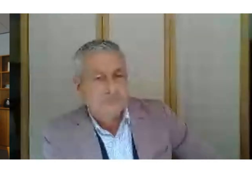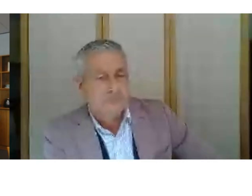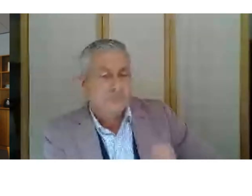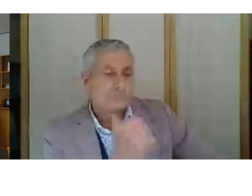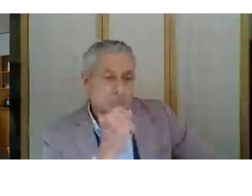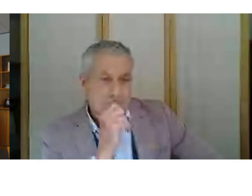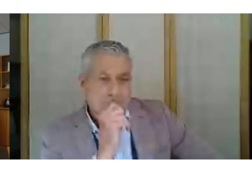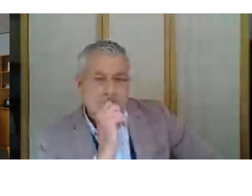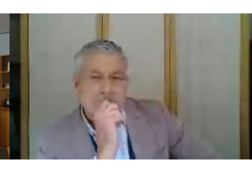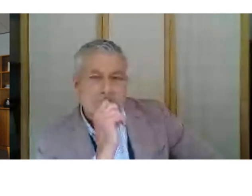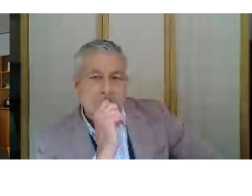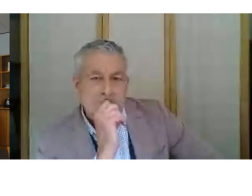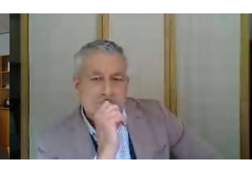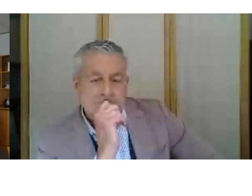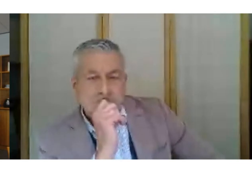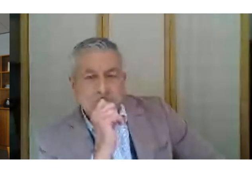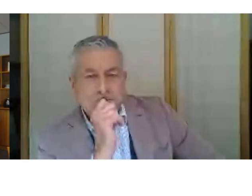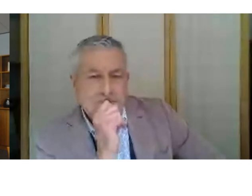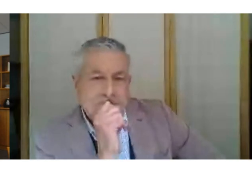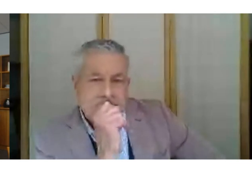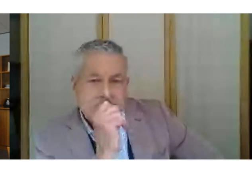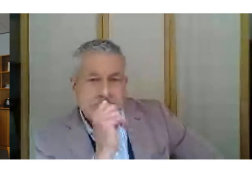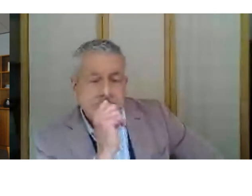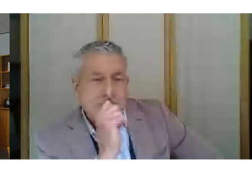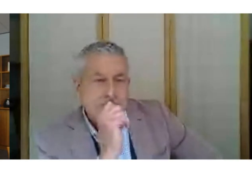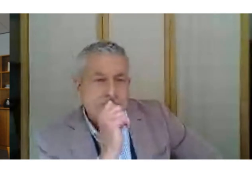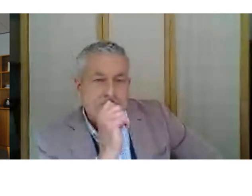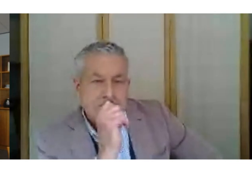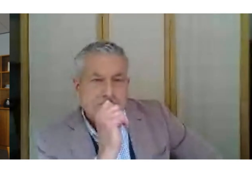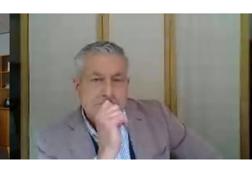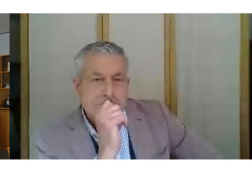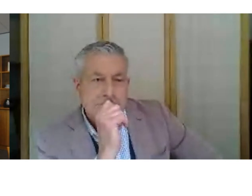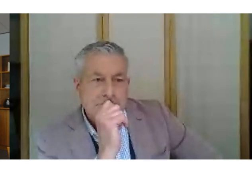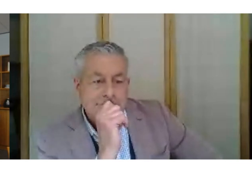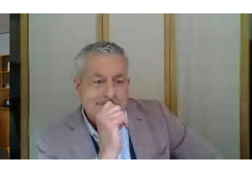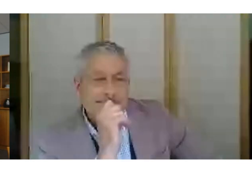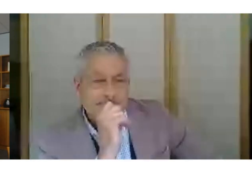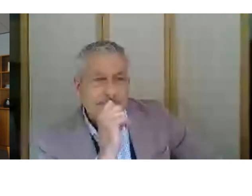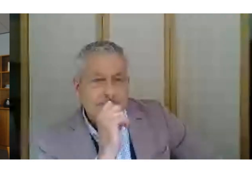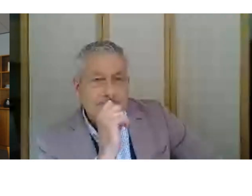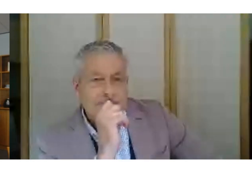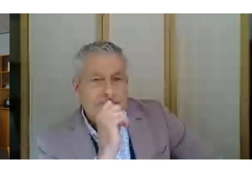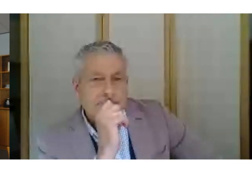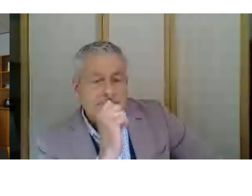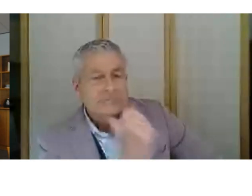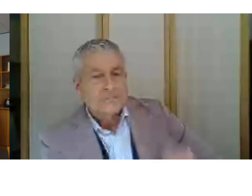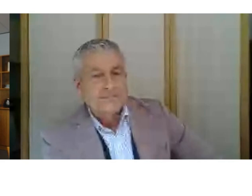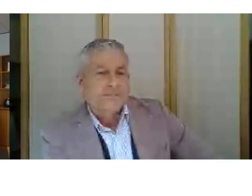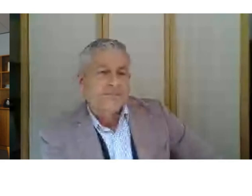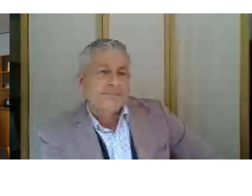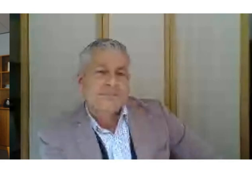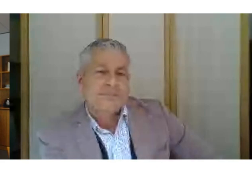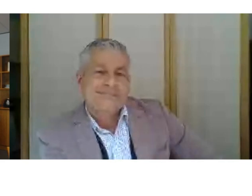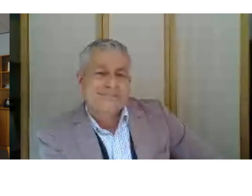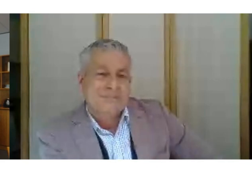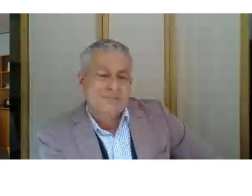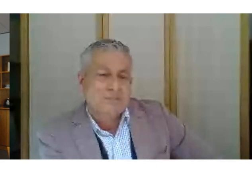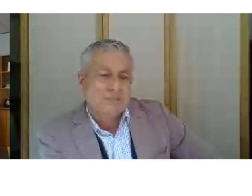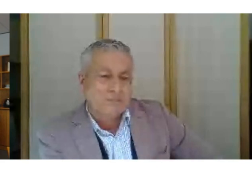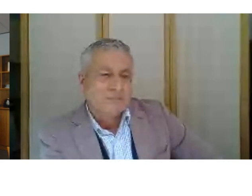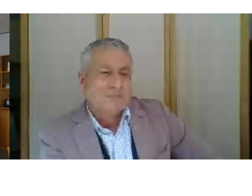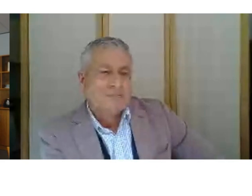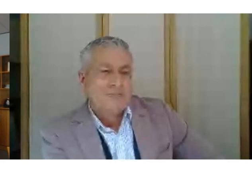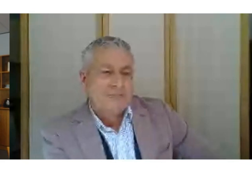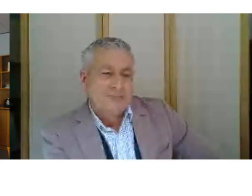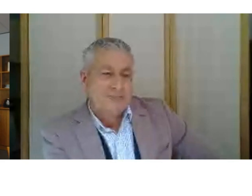And I think, you know, I said so in my presentation as well, we're terrible to each other. We really are. We're terrible to